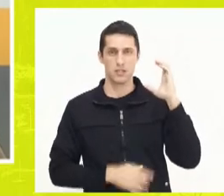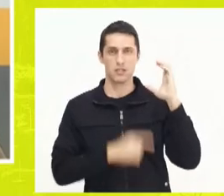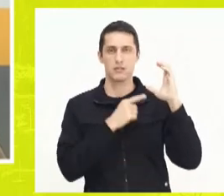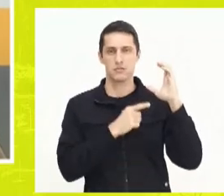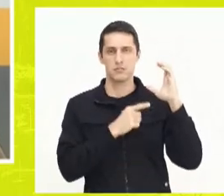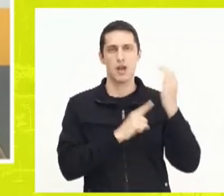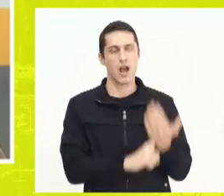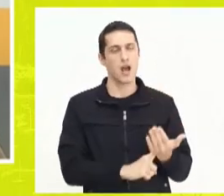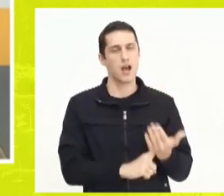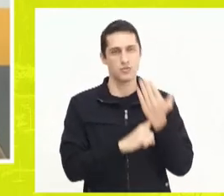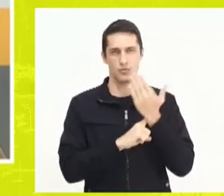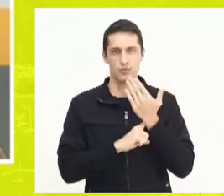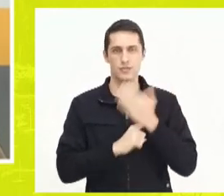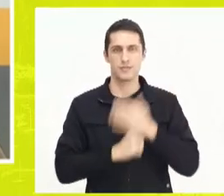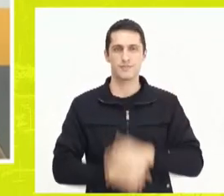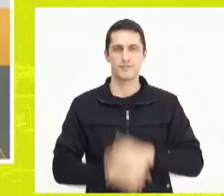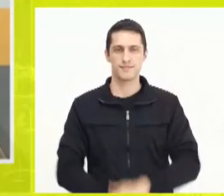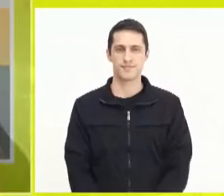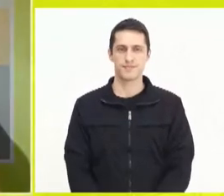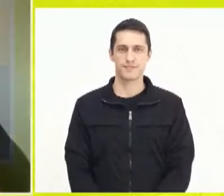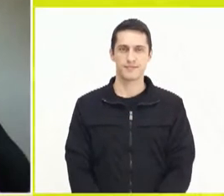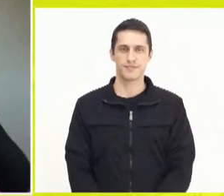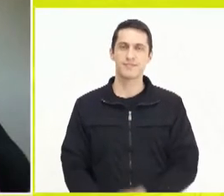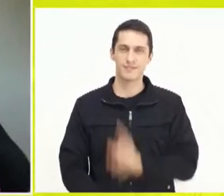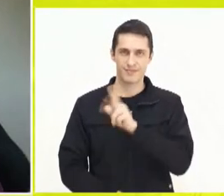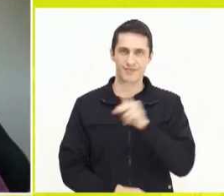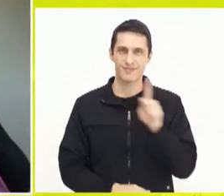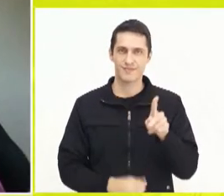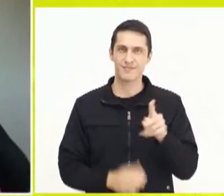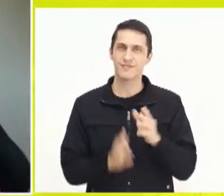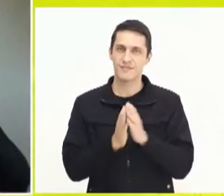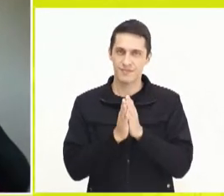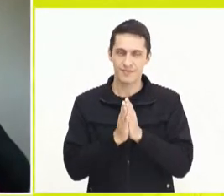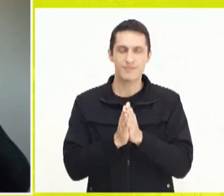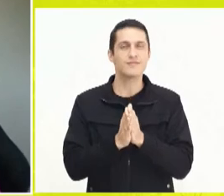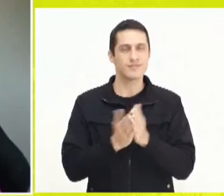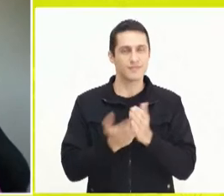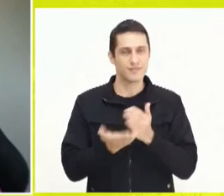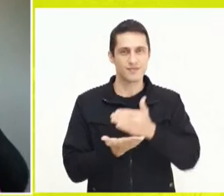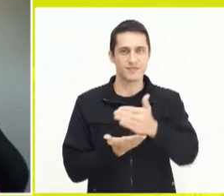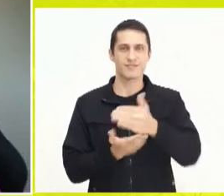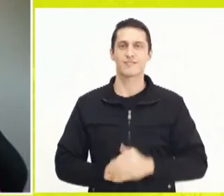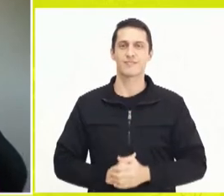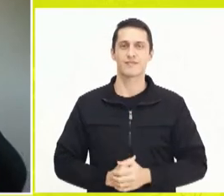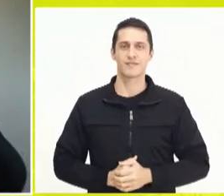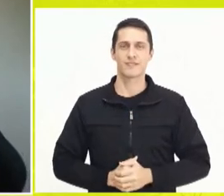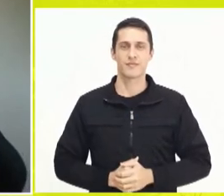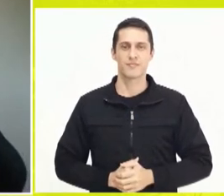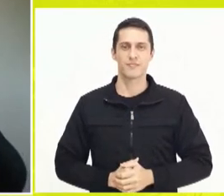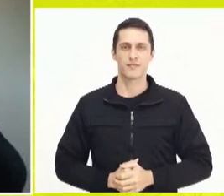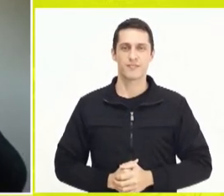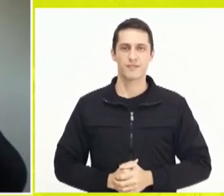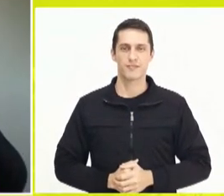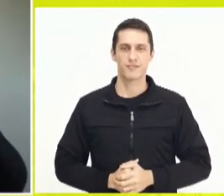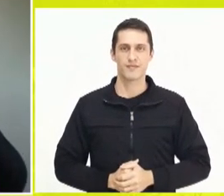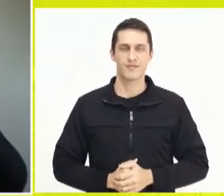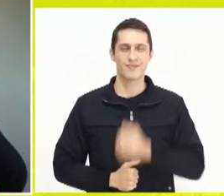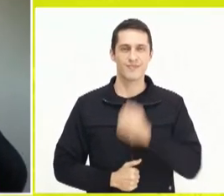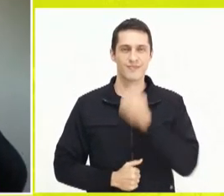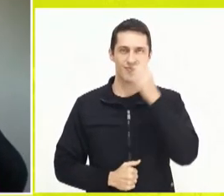us now to identify fake news and so on so professor anaheim the floor is yours